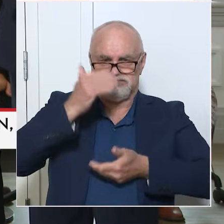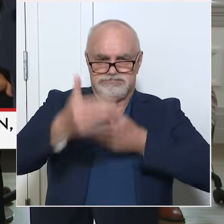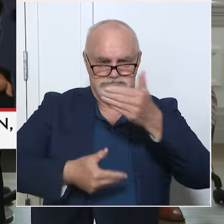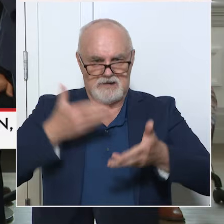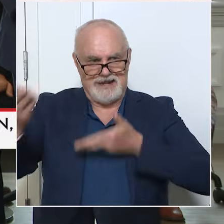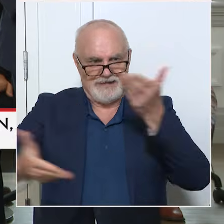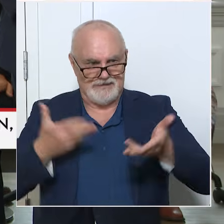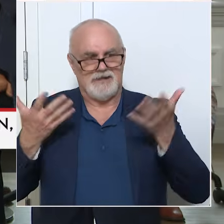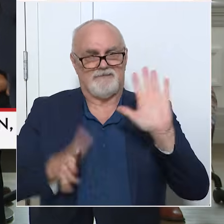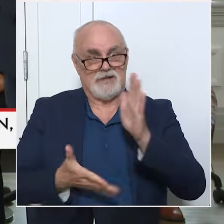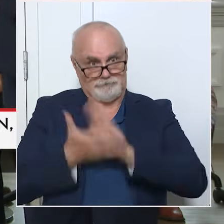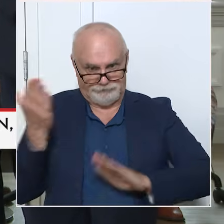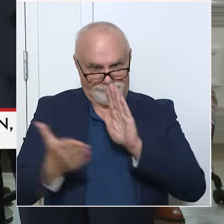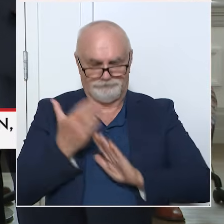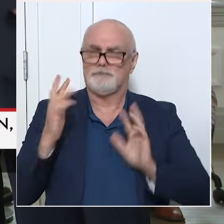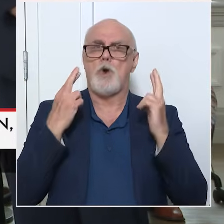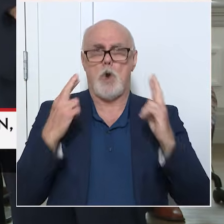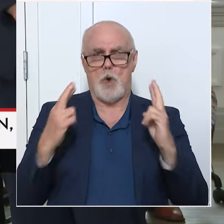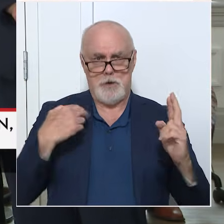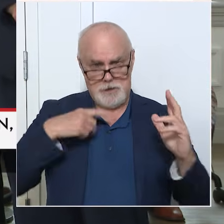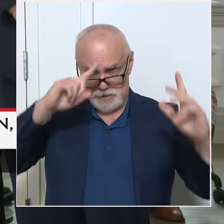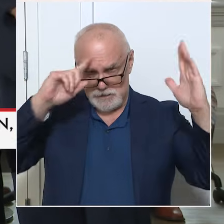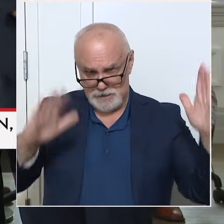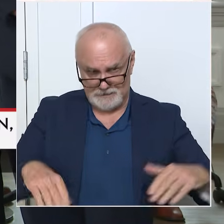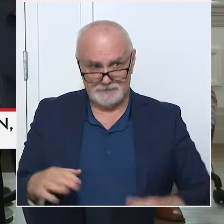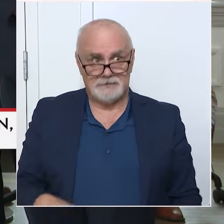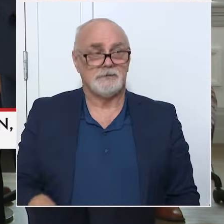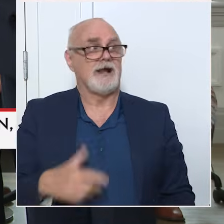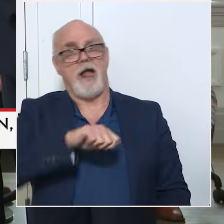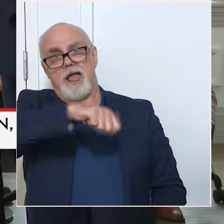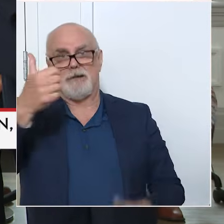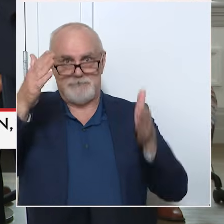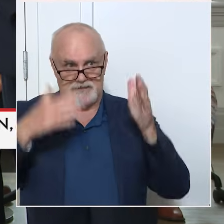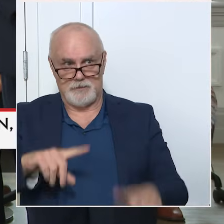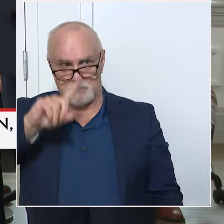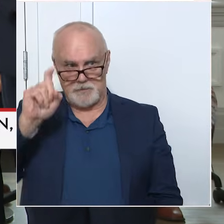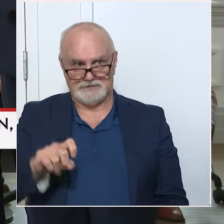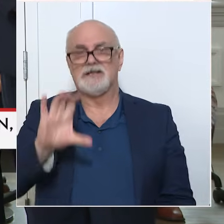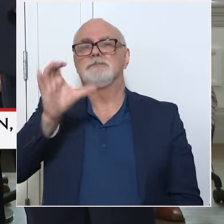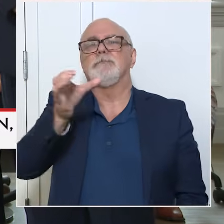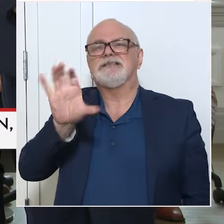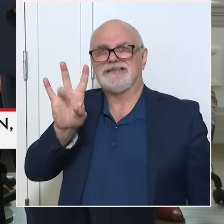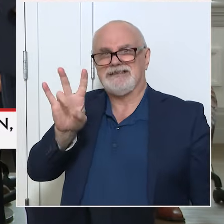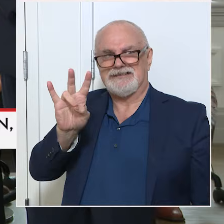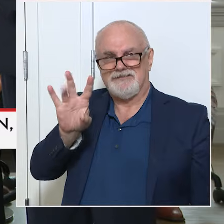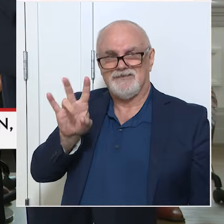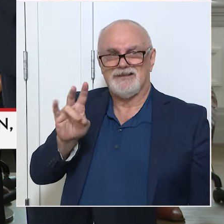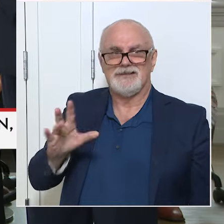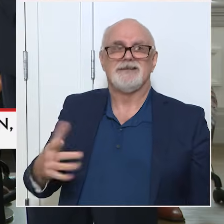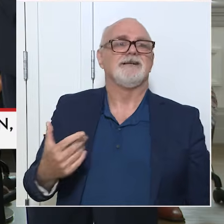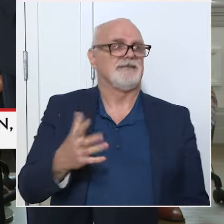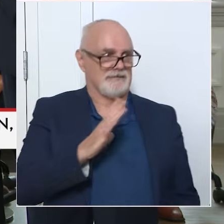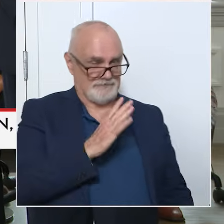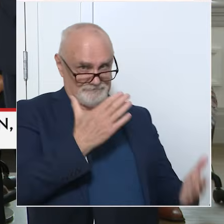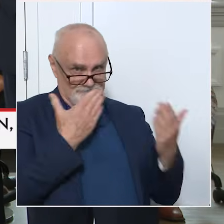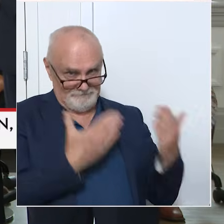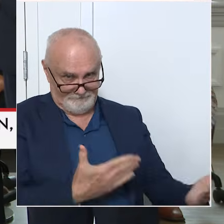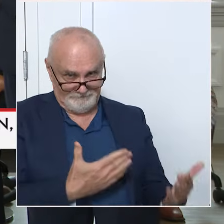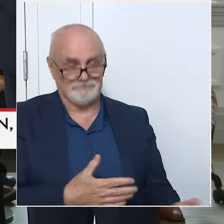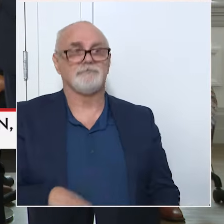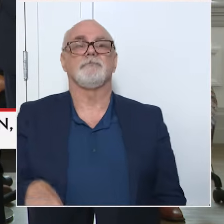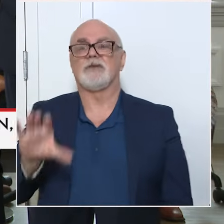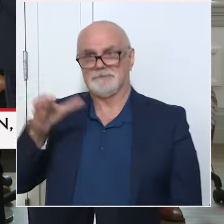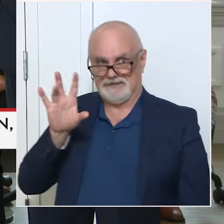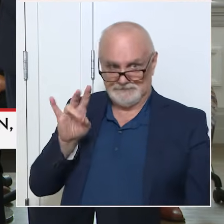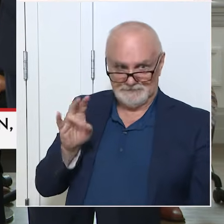Yep. Hi, Mayor. Good morning. Josh Chapin here at Channel 7. Yes. How are you? Thanks. Good. There has been reporting, let's